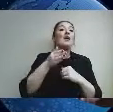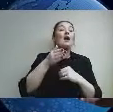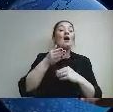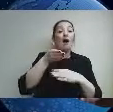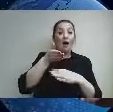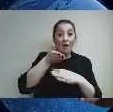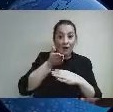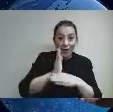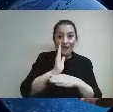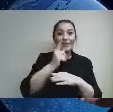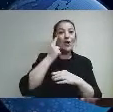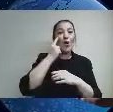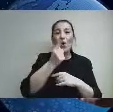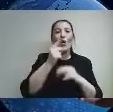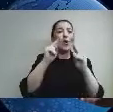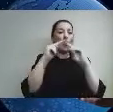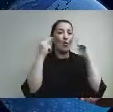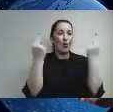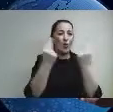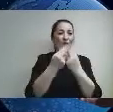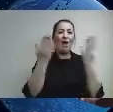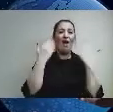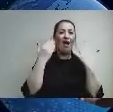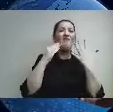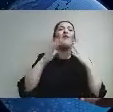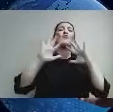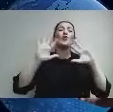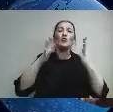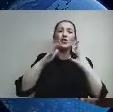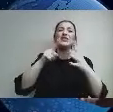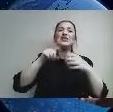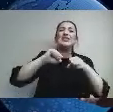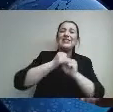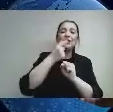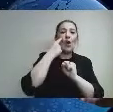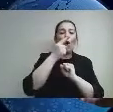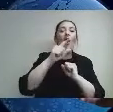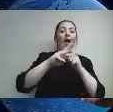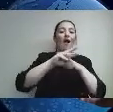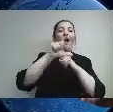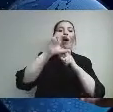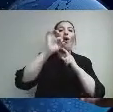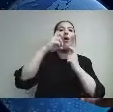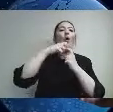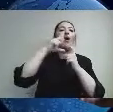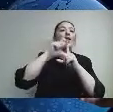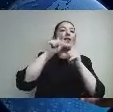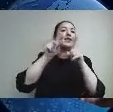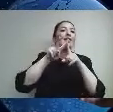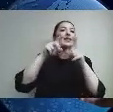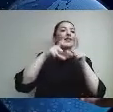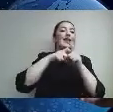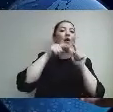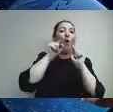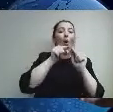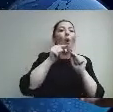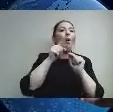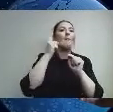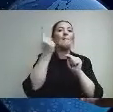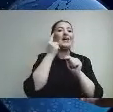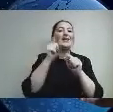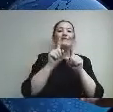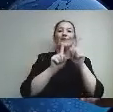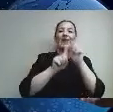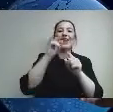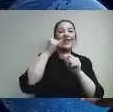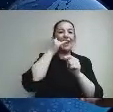app, which will also be another climate change crisis solution.